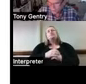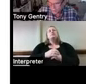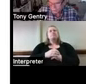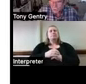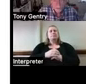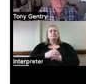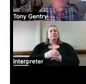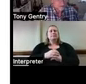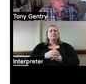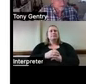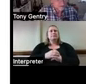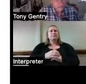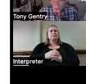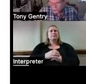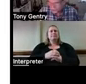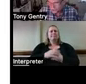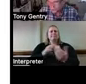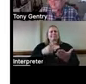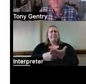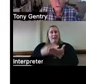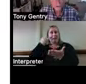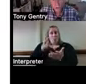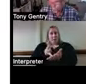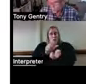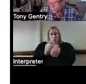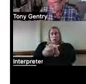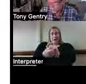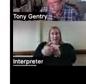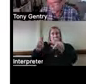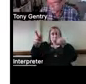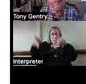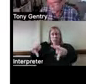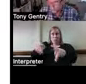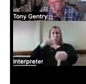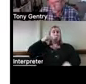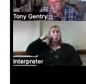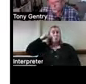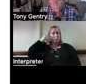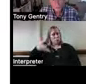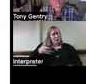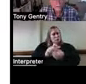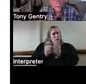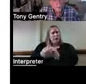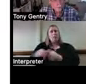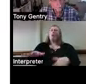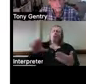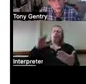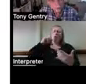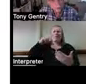And when you set about discussing changes to a person's home, even where you hope to improve